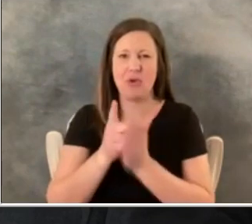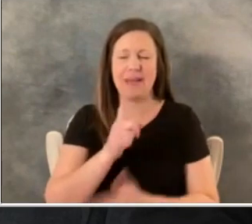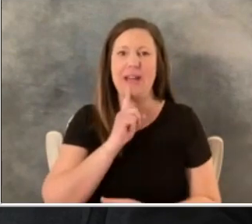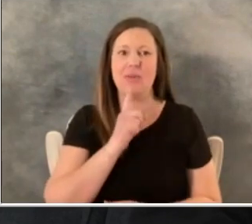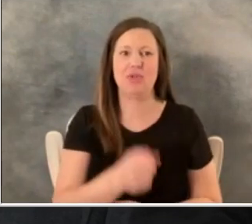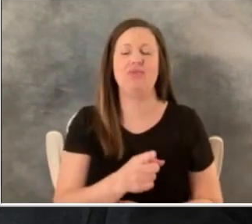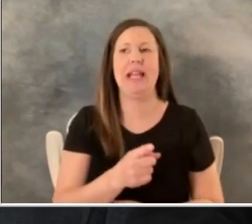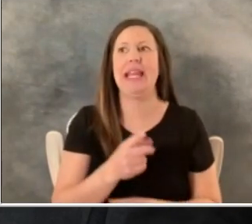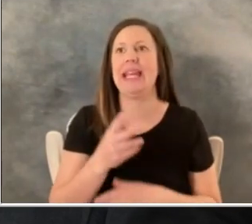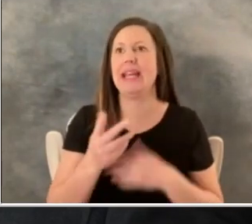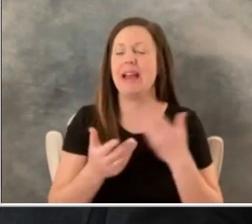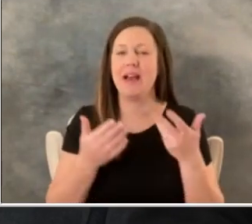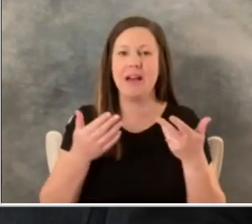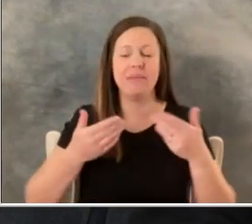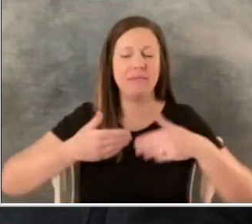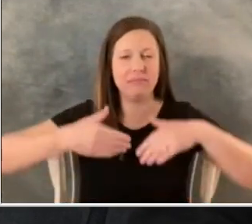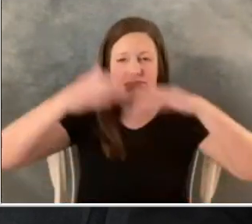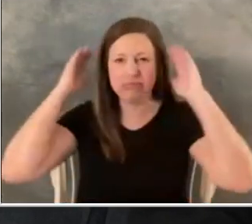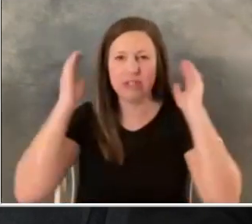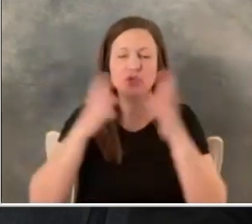much, confusion.